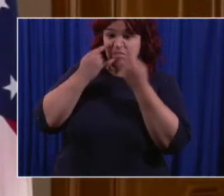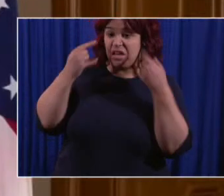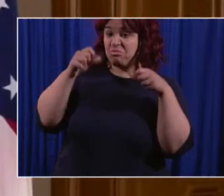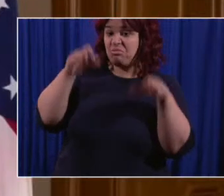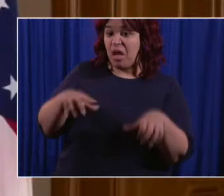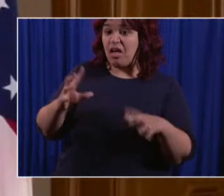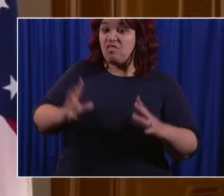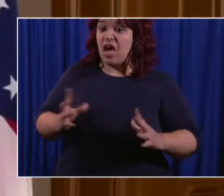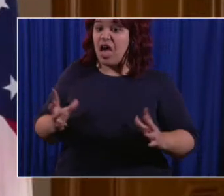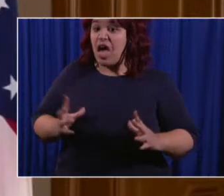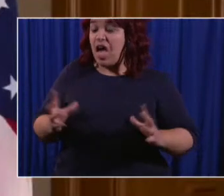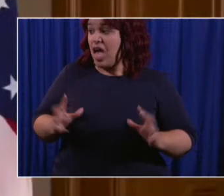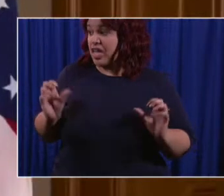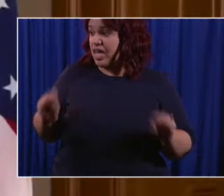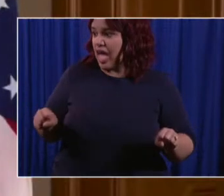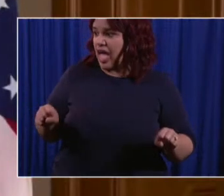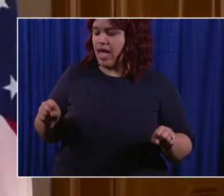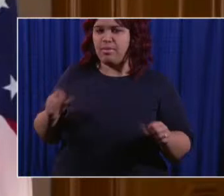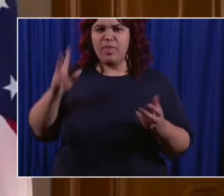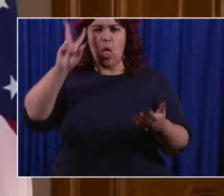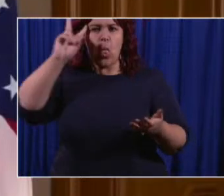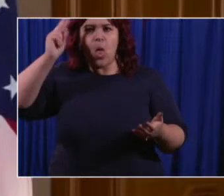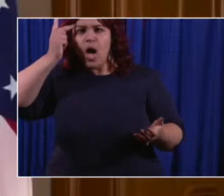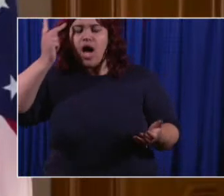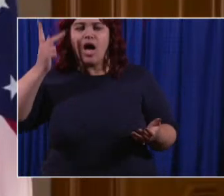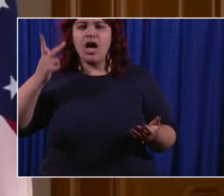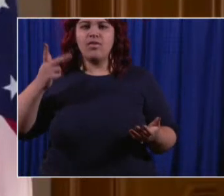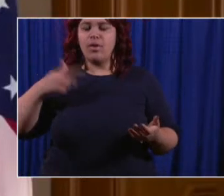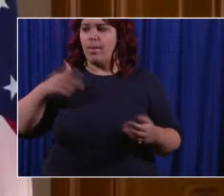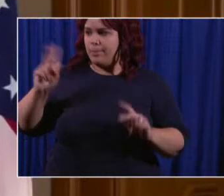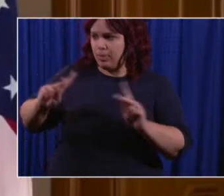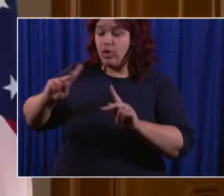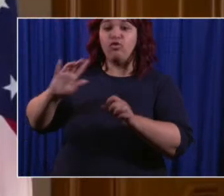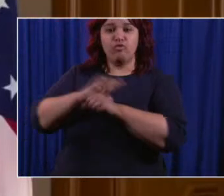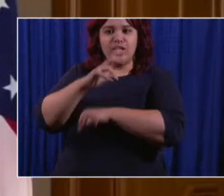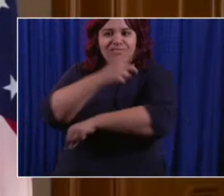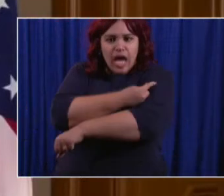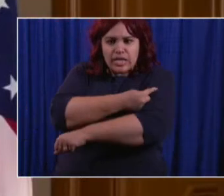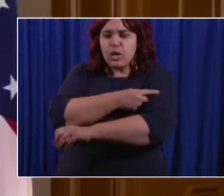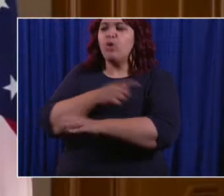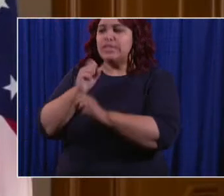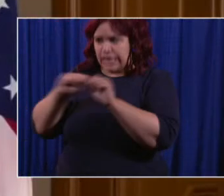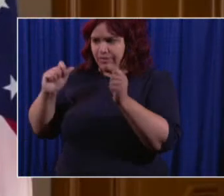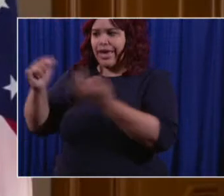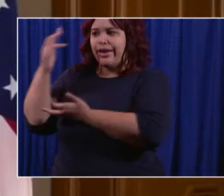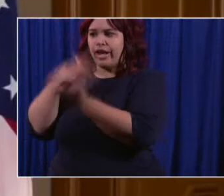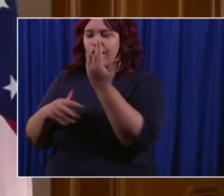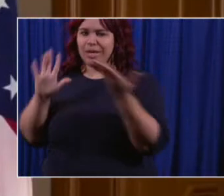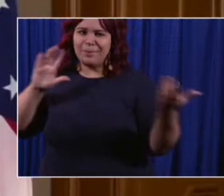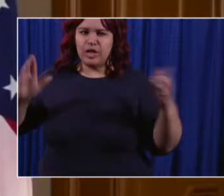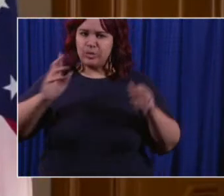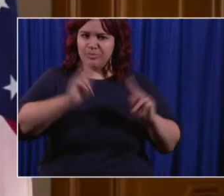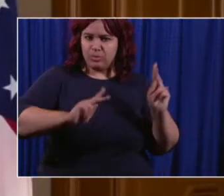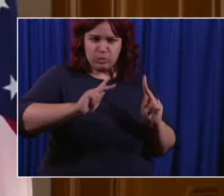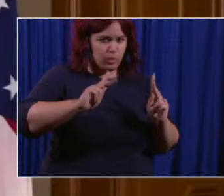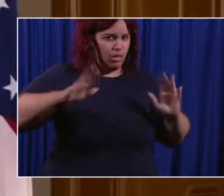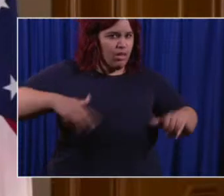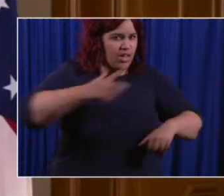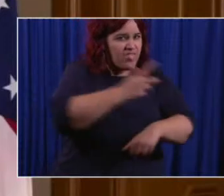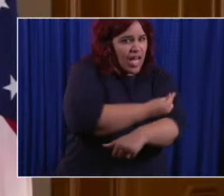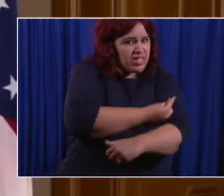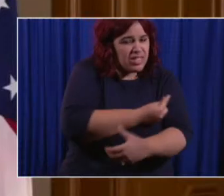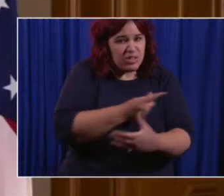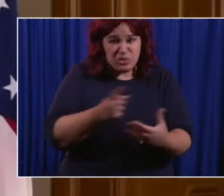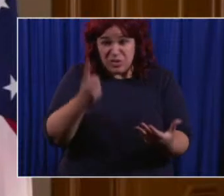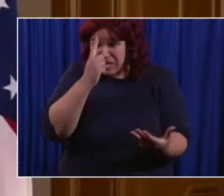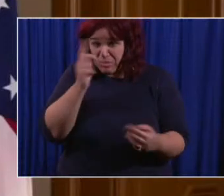normal? Well, I think it's always a challenge. And I think, I have a responsibility to speak as bluntly as